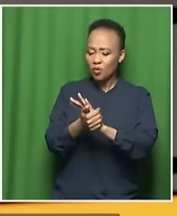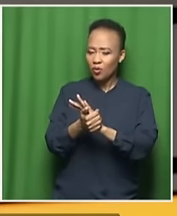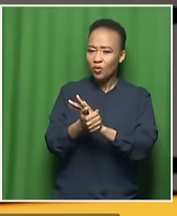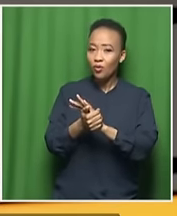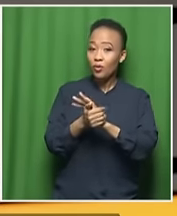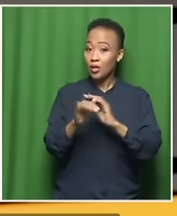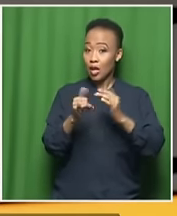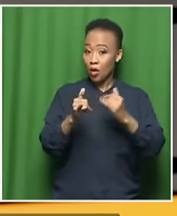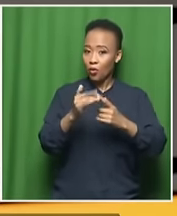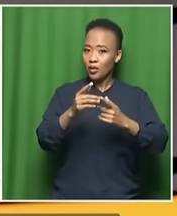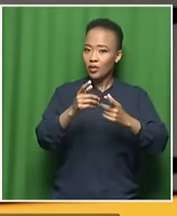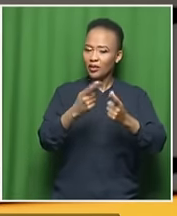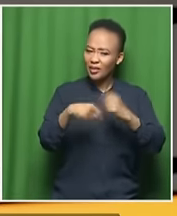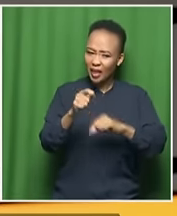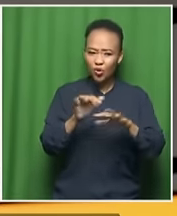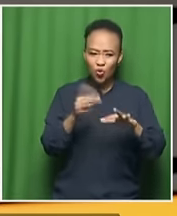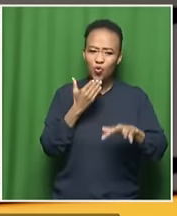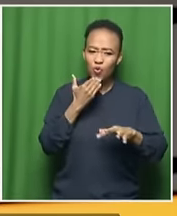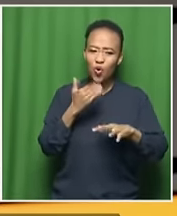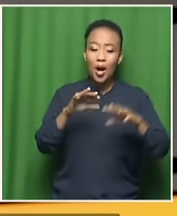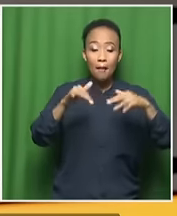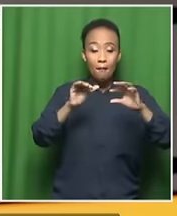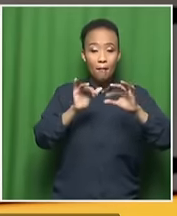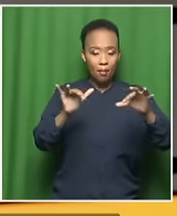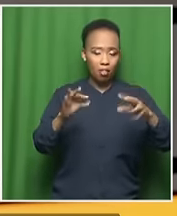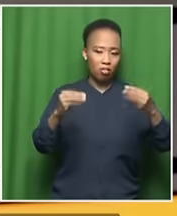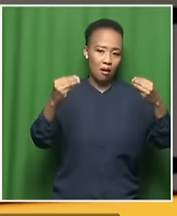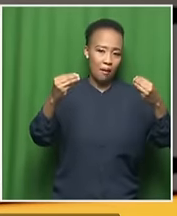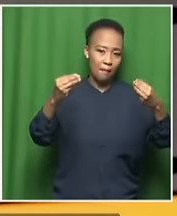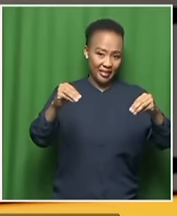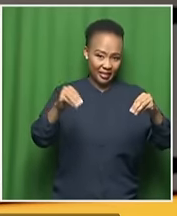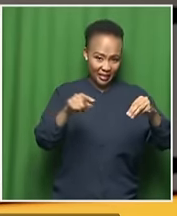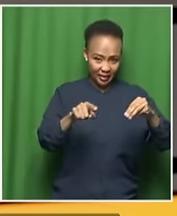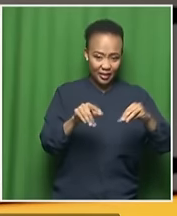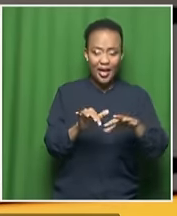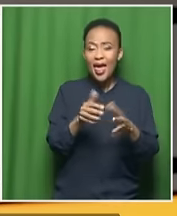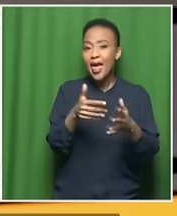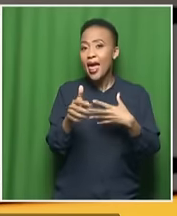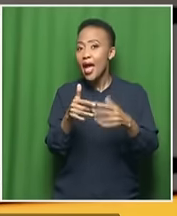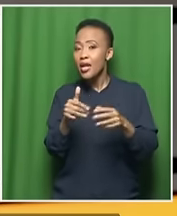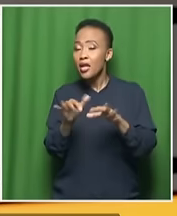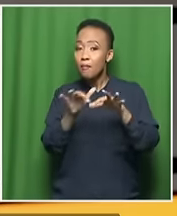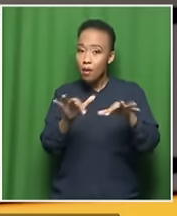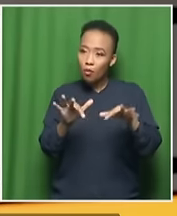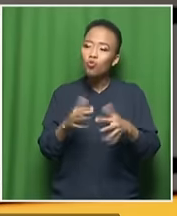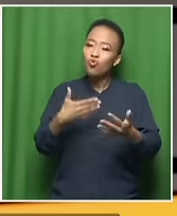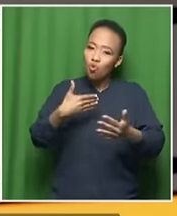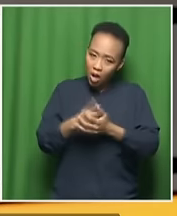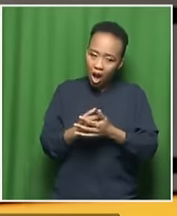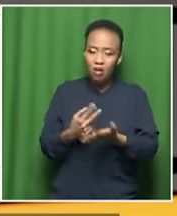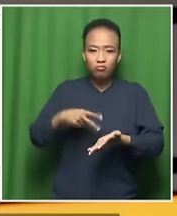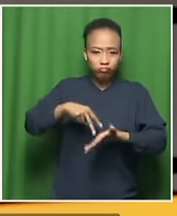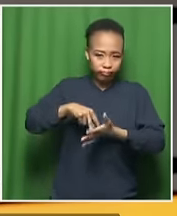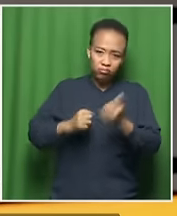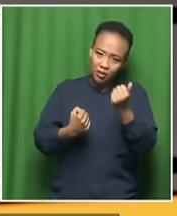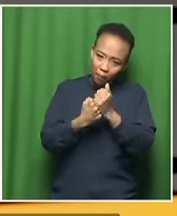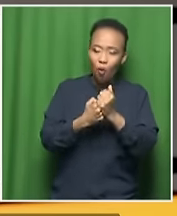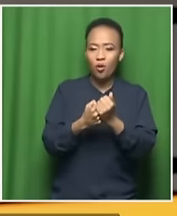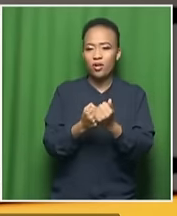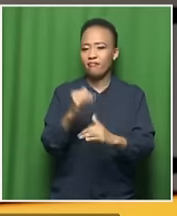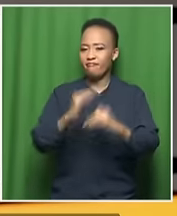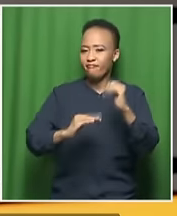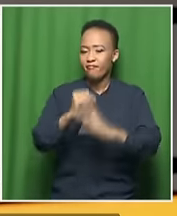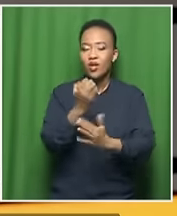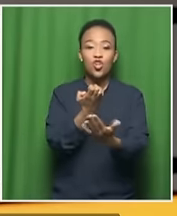business people, to everyone who can uplift and build the economy, because that is what we need.